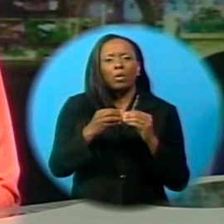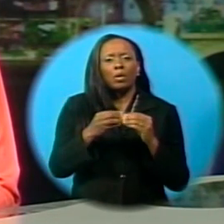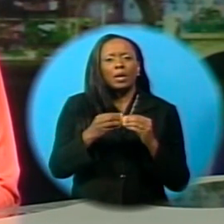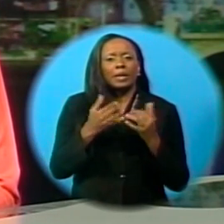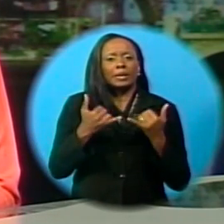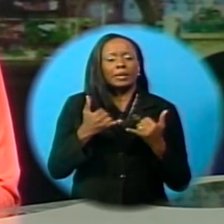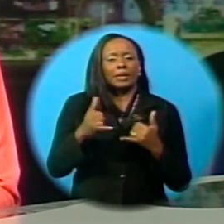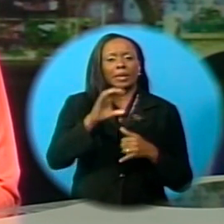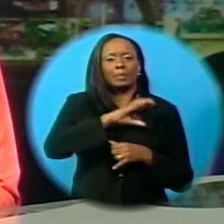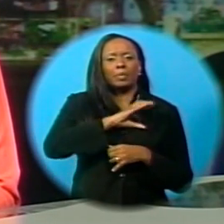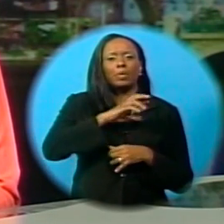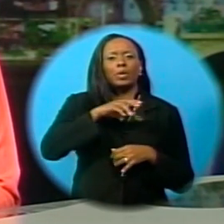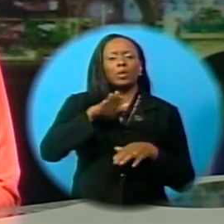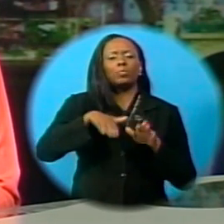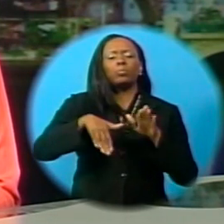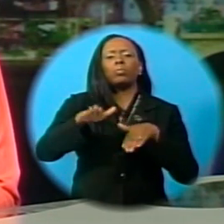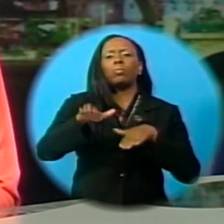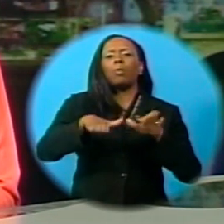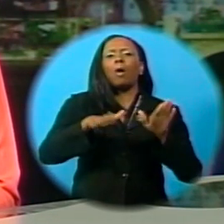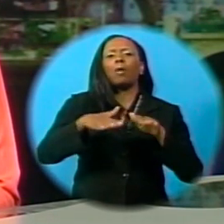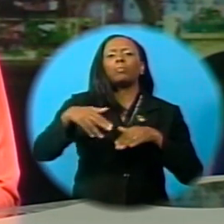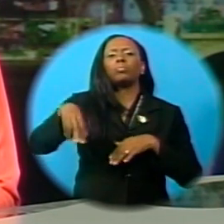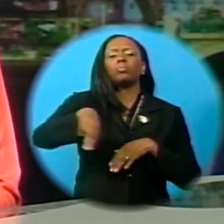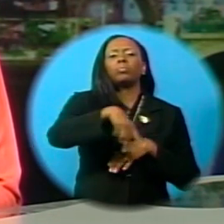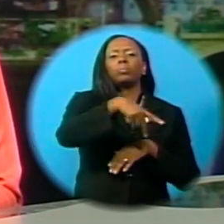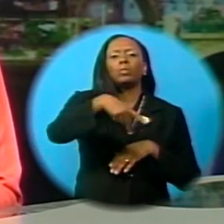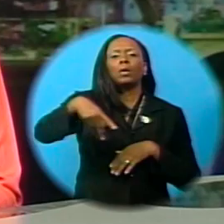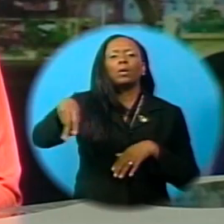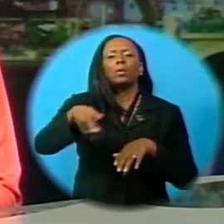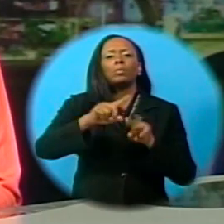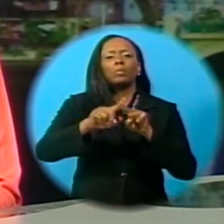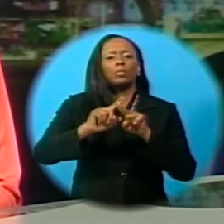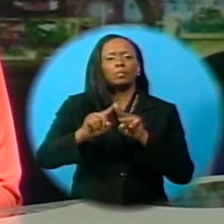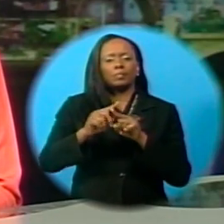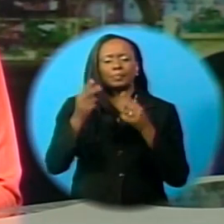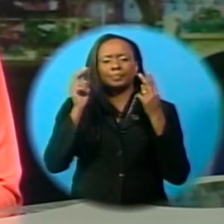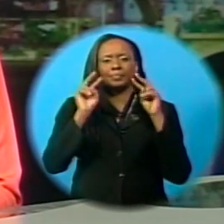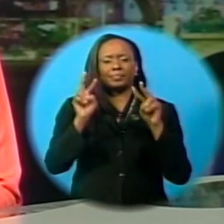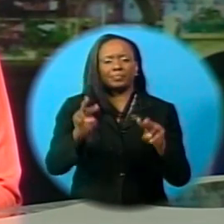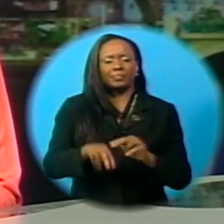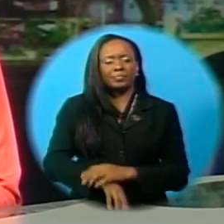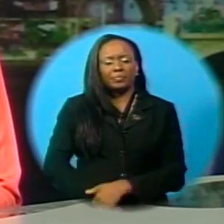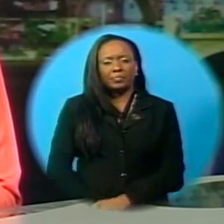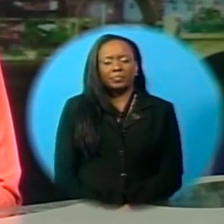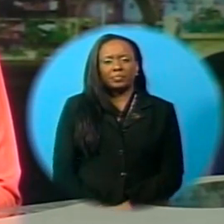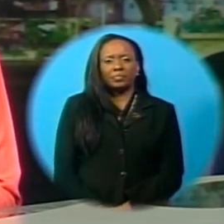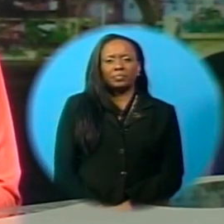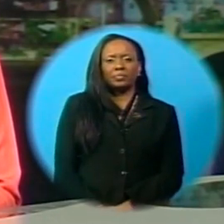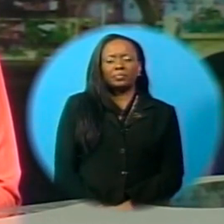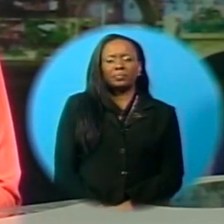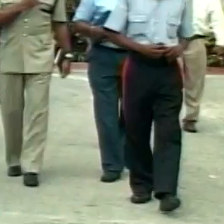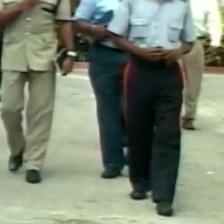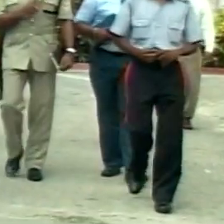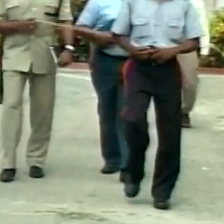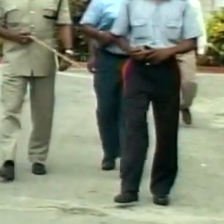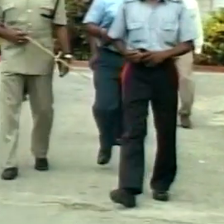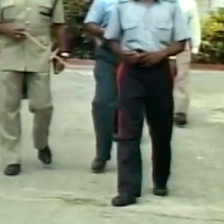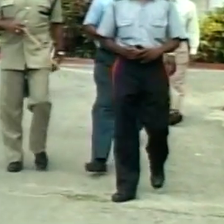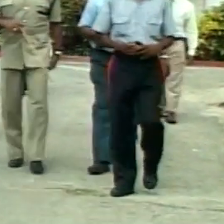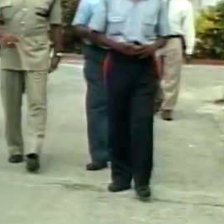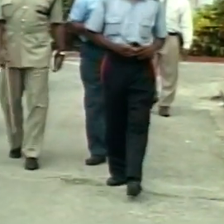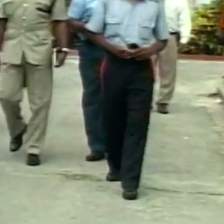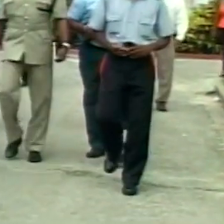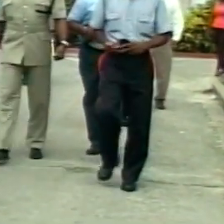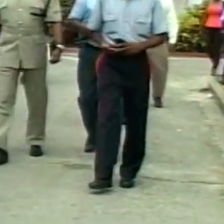St. Michael district this afternoon by a contingent of officers. Ken Jerson was there and filed this report. The tour by lawmen